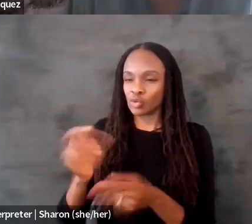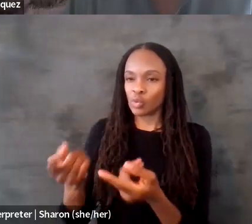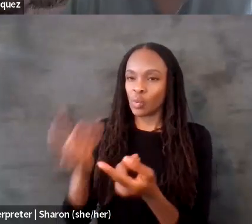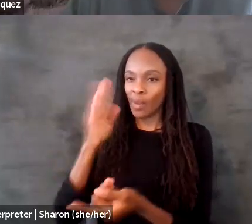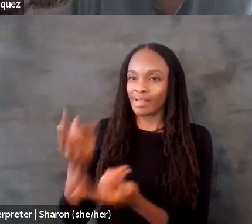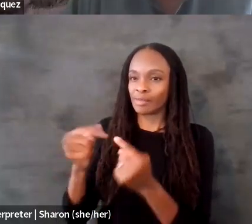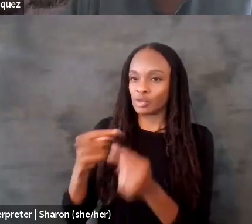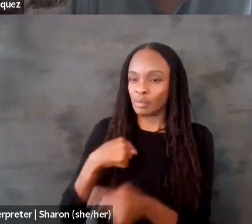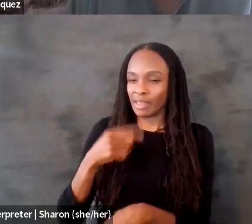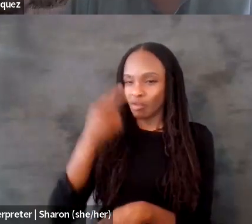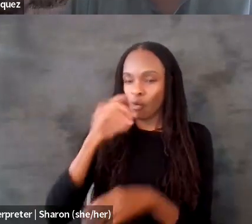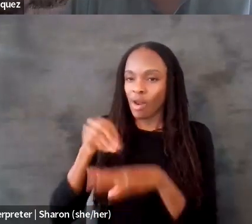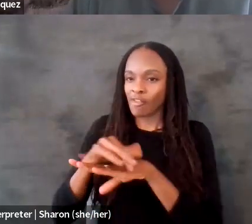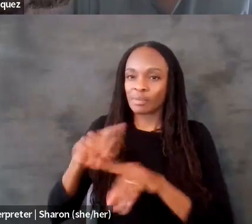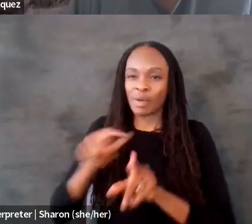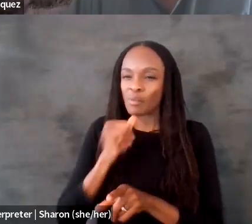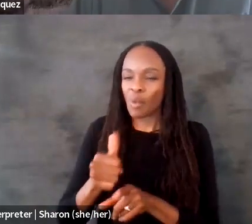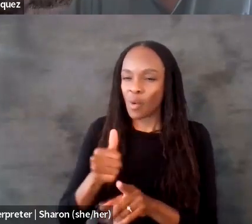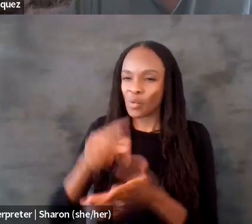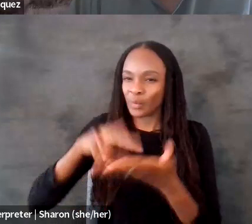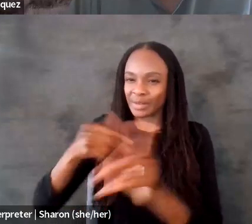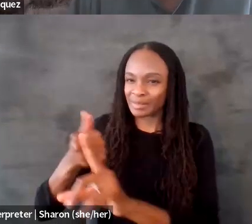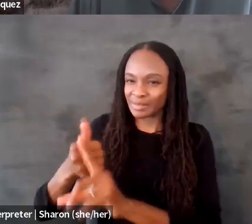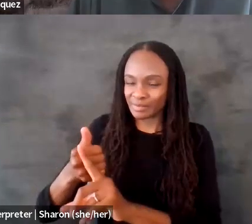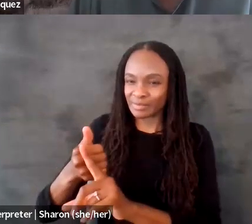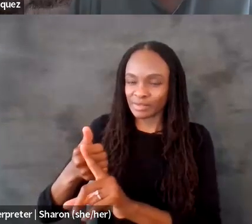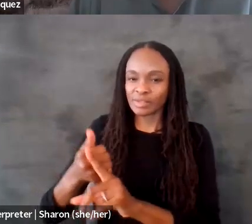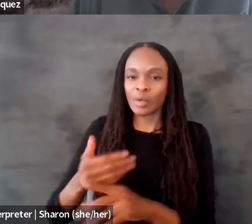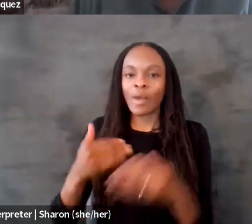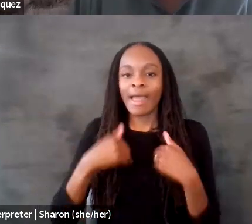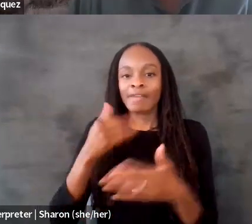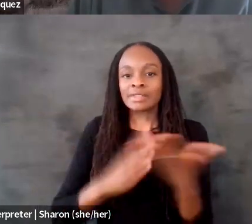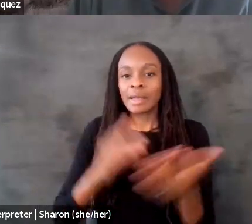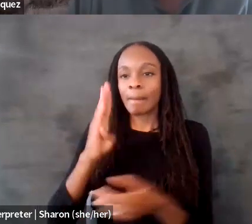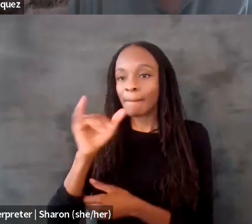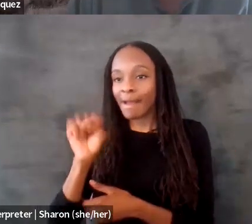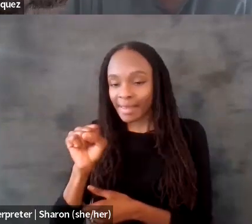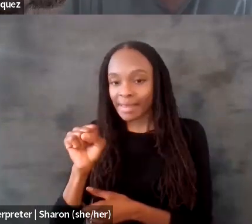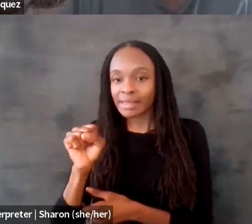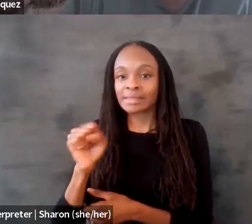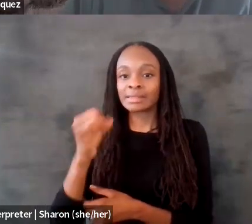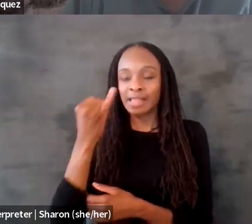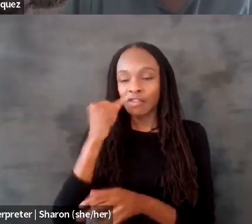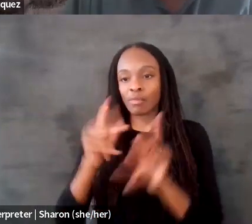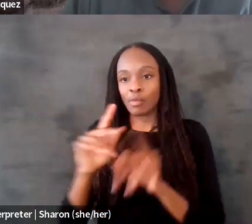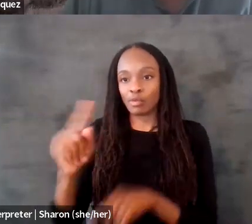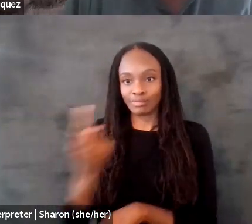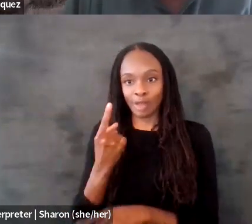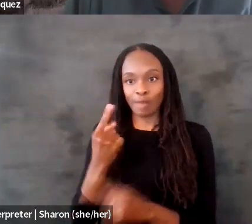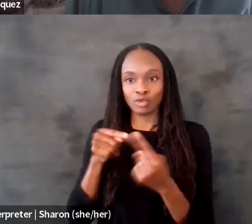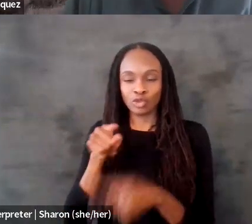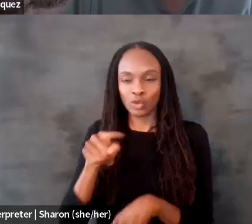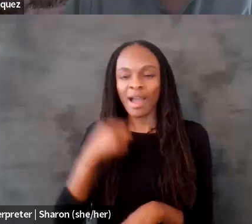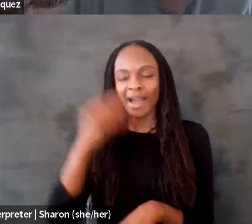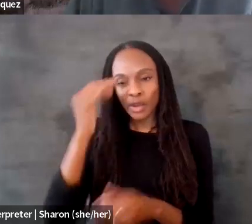own. So there is a bias toward some of those areas where we as people of color do. And I know that in school